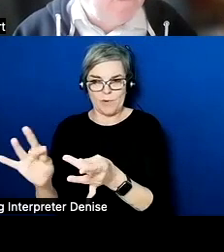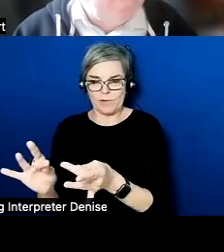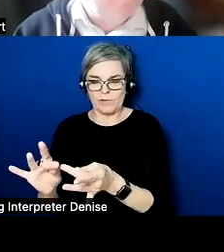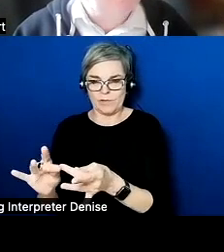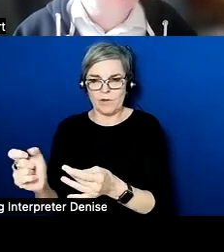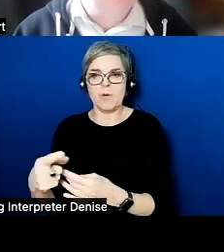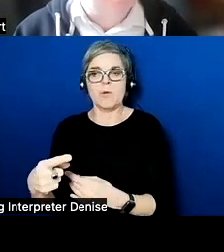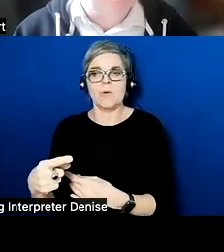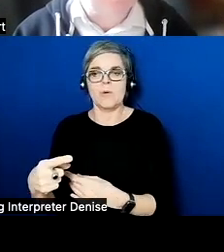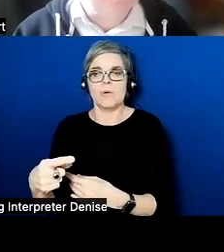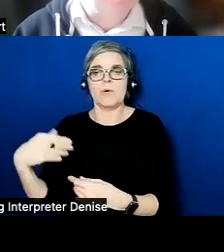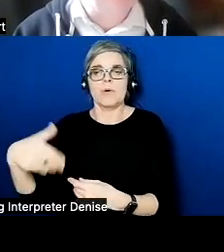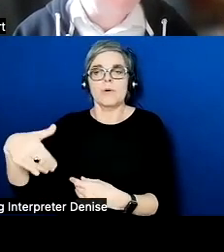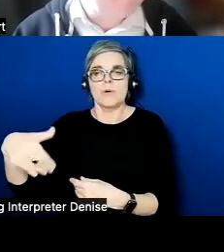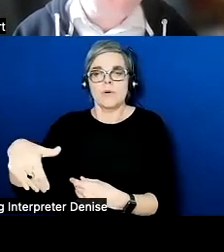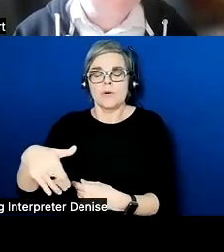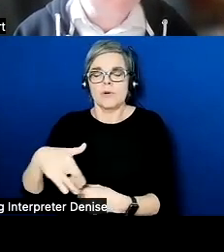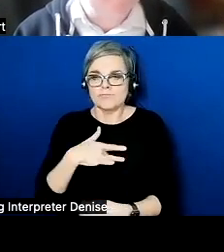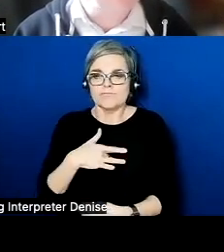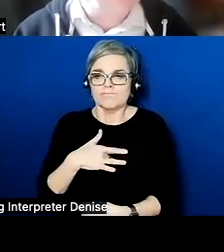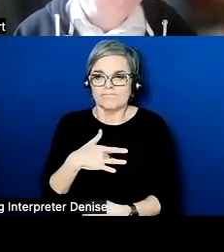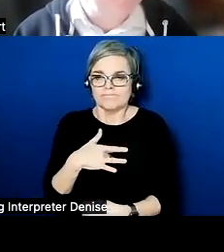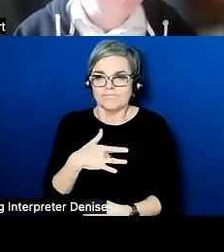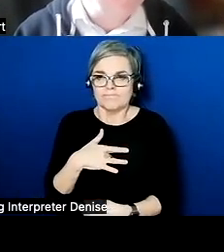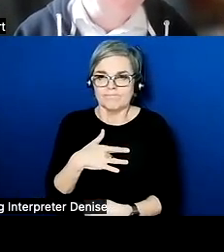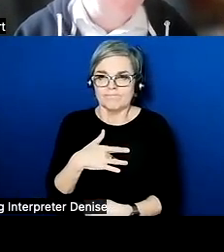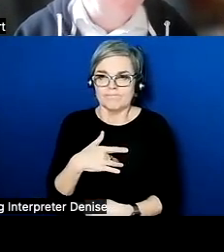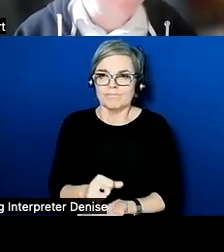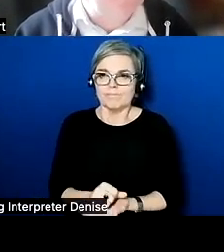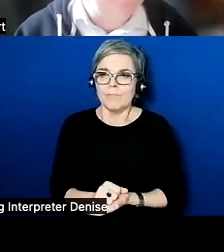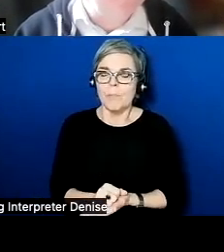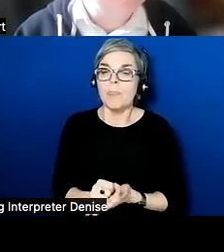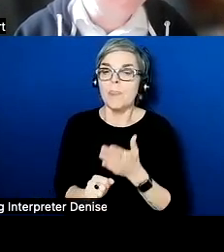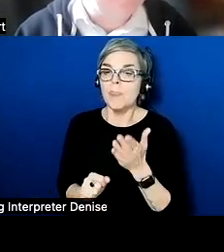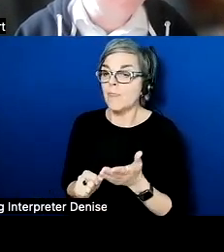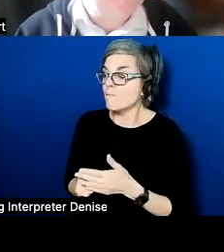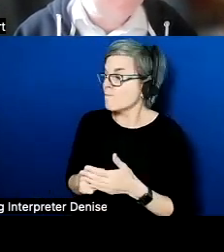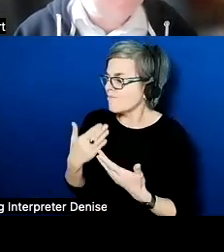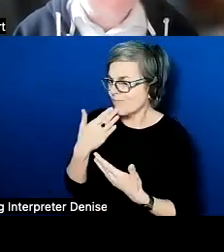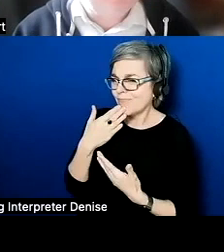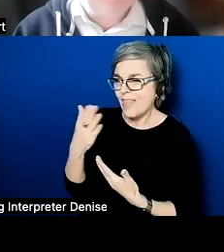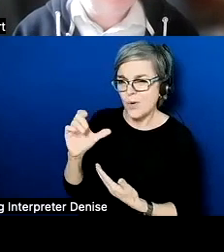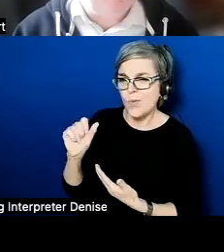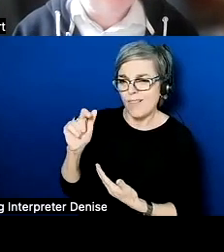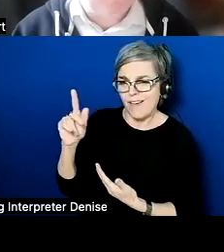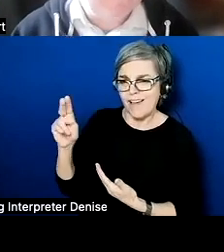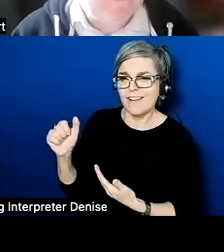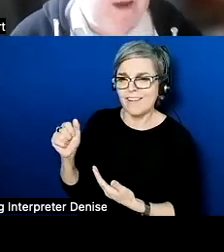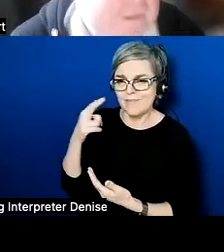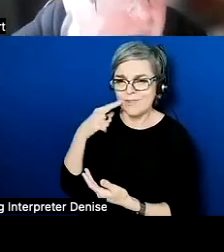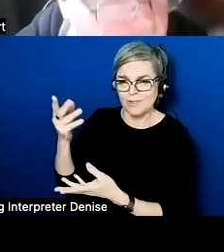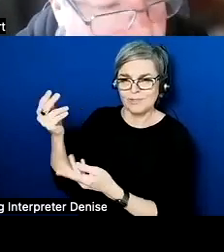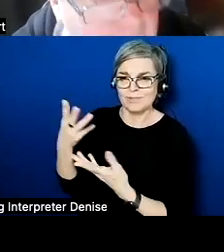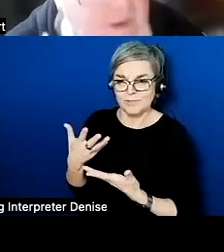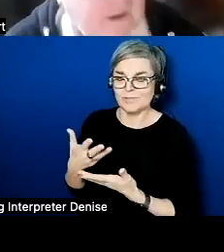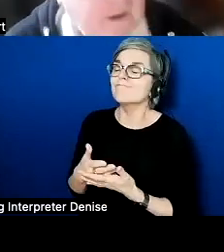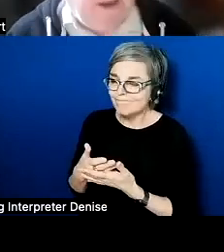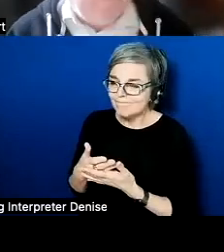gets to me, right? yeah, no, that's thank you for letting me know that, Alana. That is, yep, it is really powerful. I